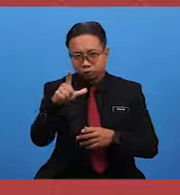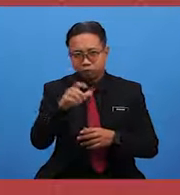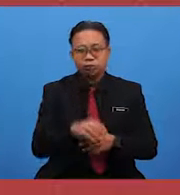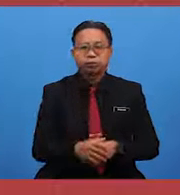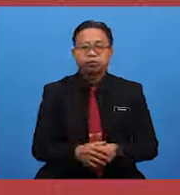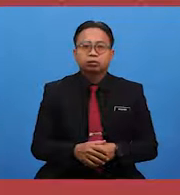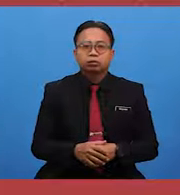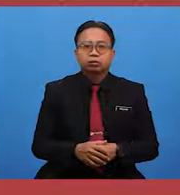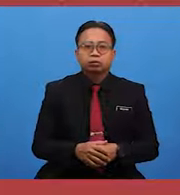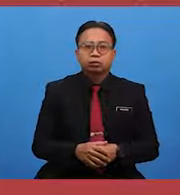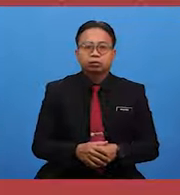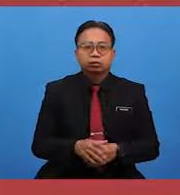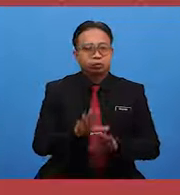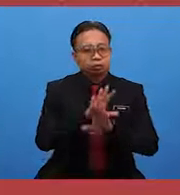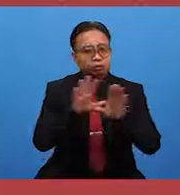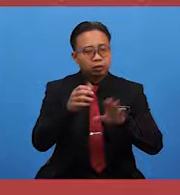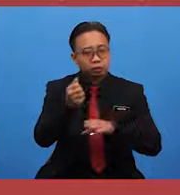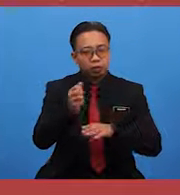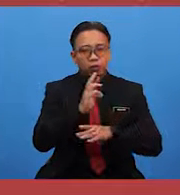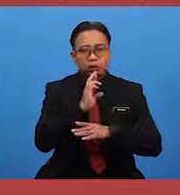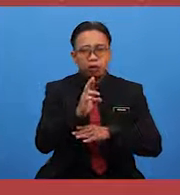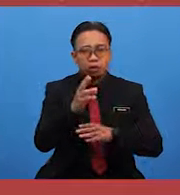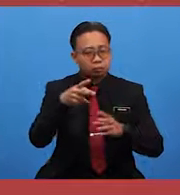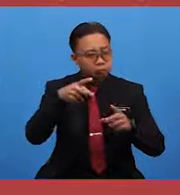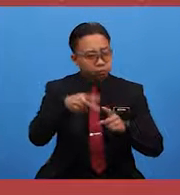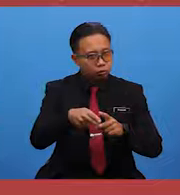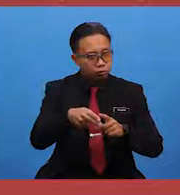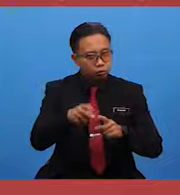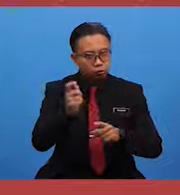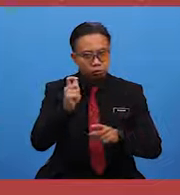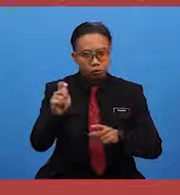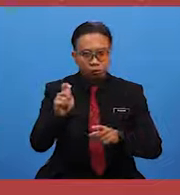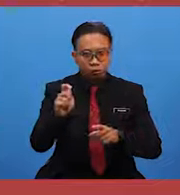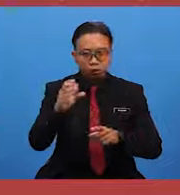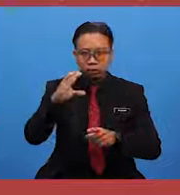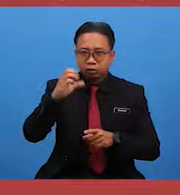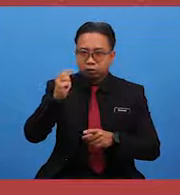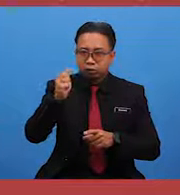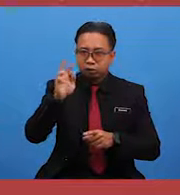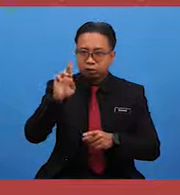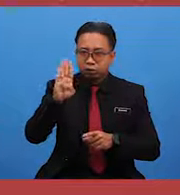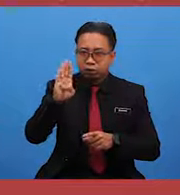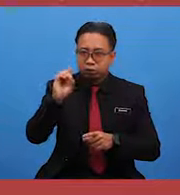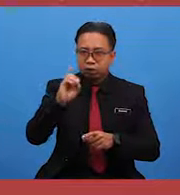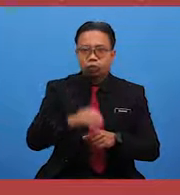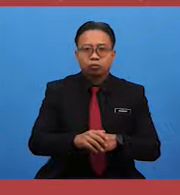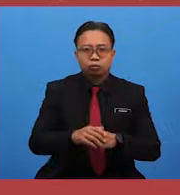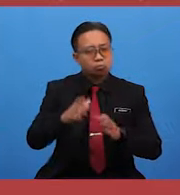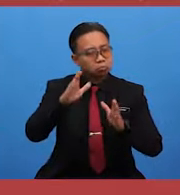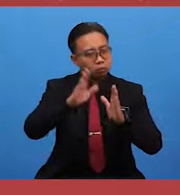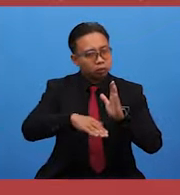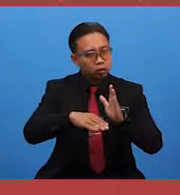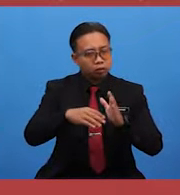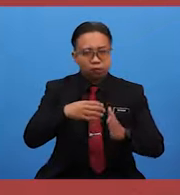not always mean that you are cutting down on carbohydrates or limiting yourself from the food that